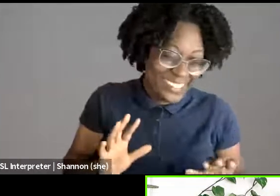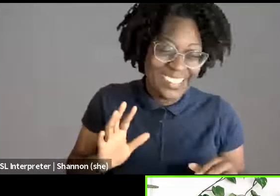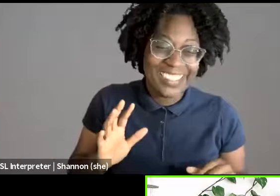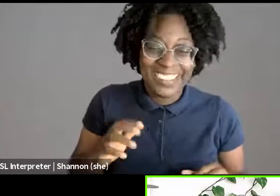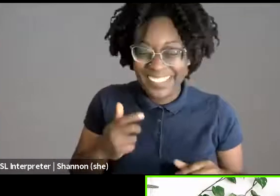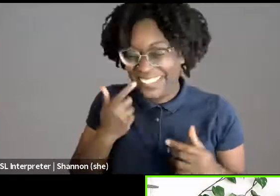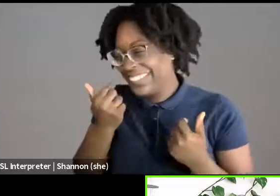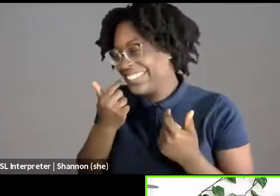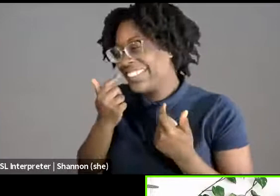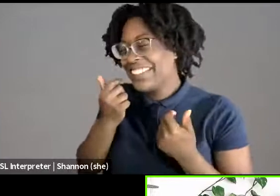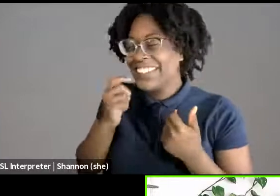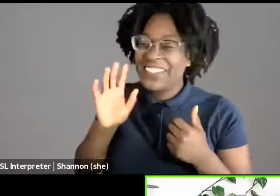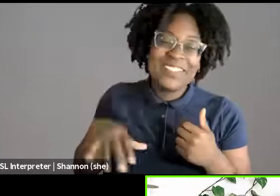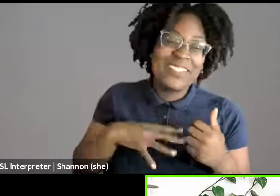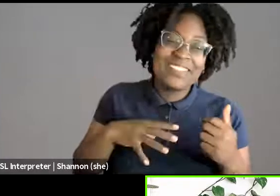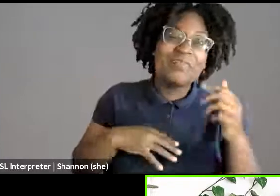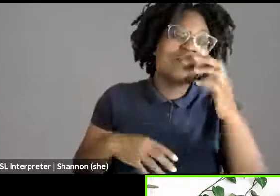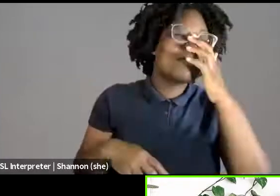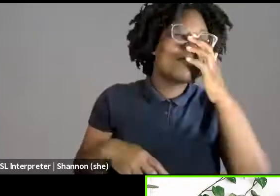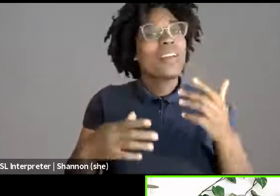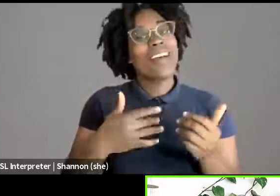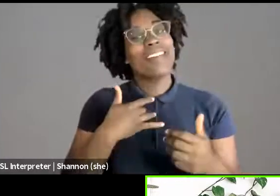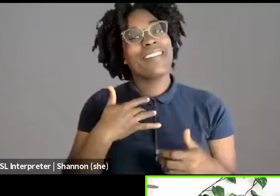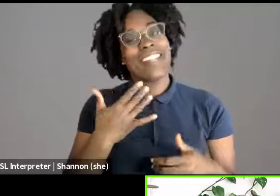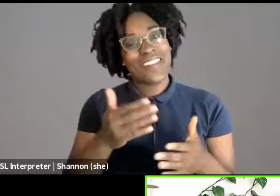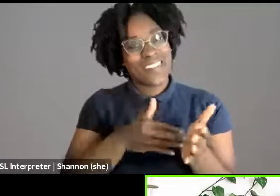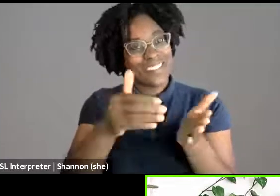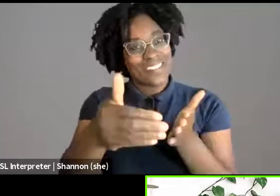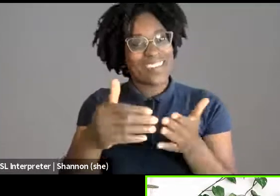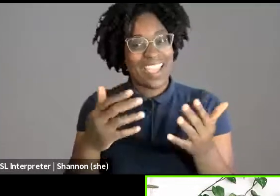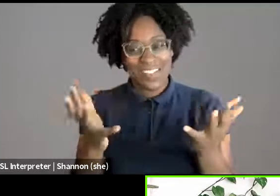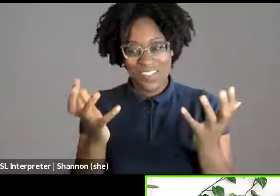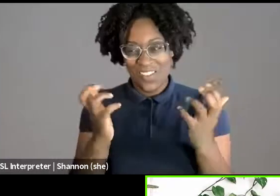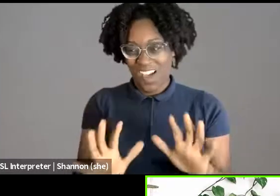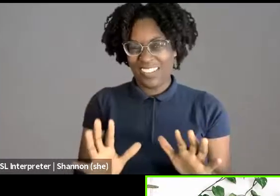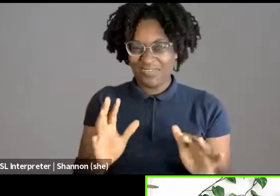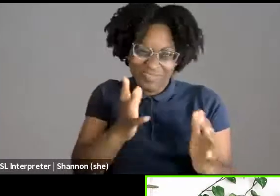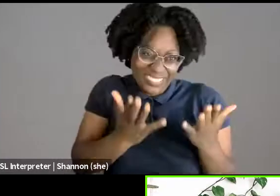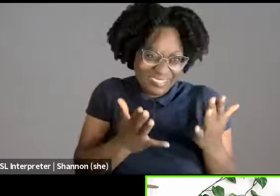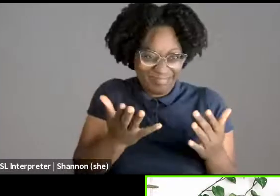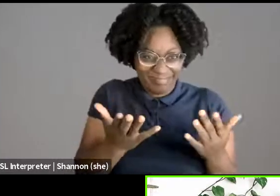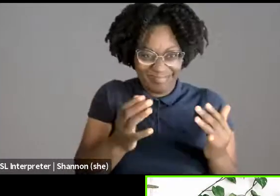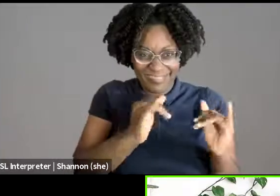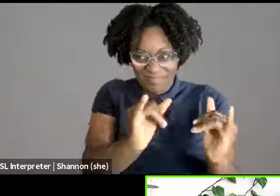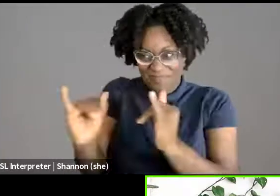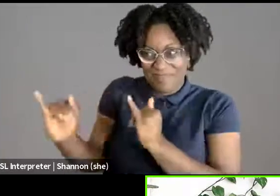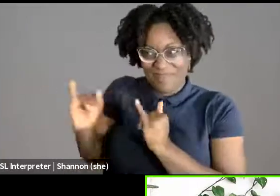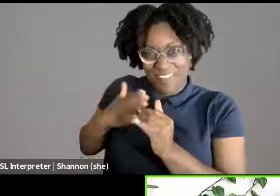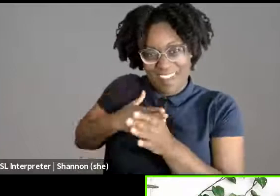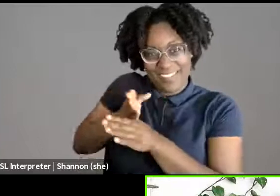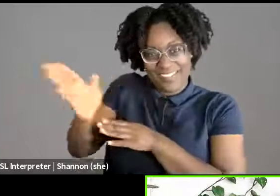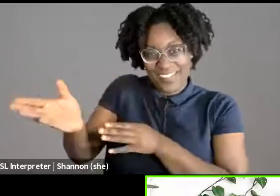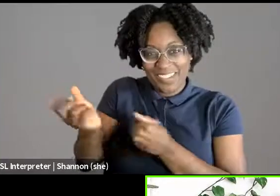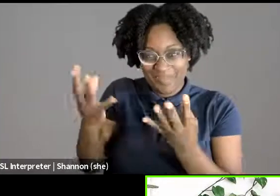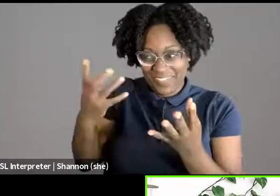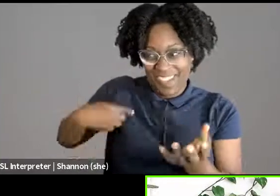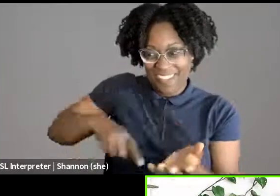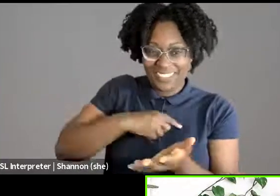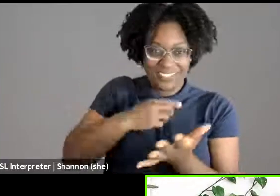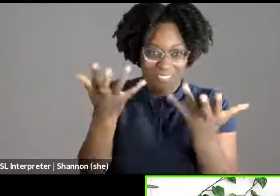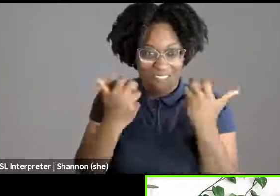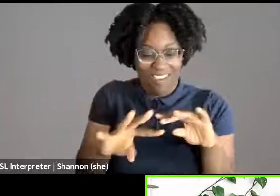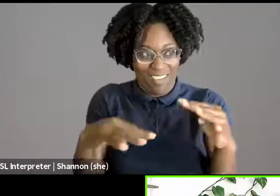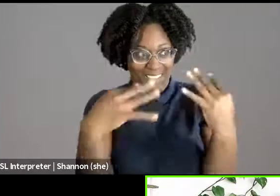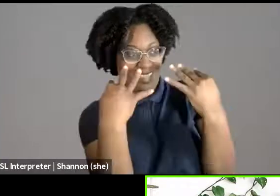my field, it really doesn't center on me and my identities, but I think it can be helpful context for people who are just getting to